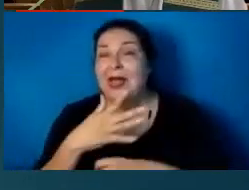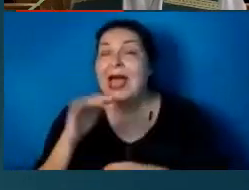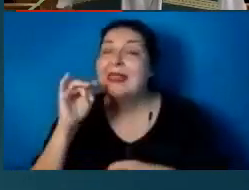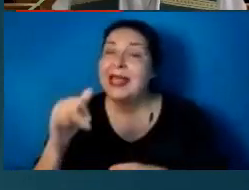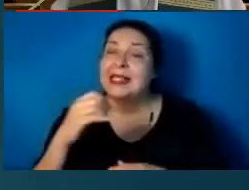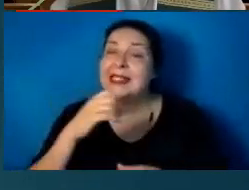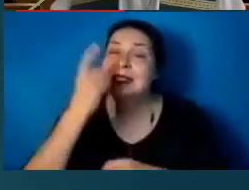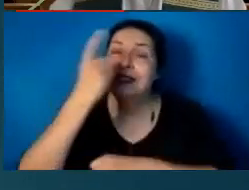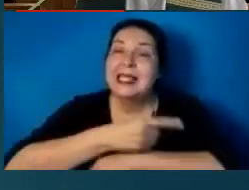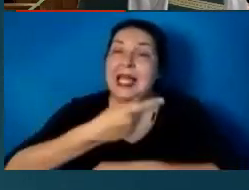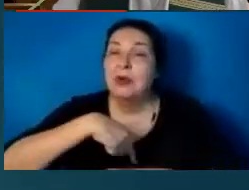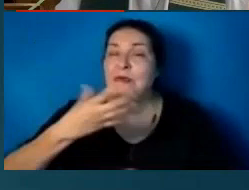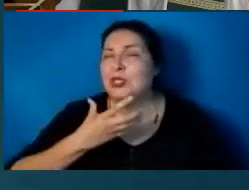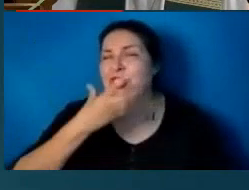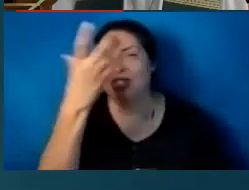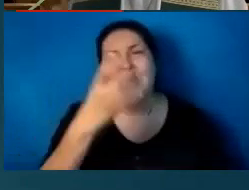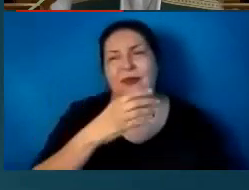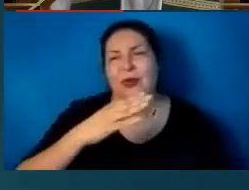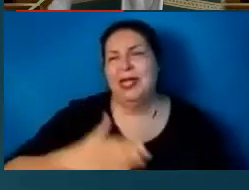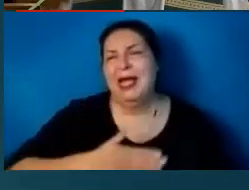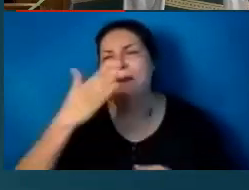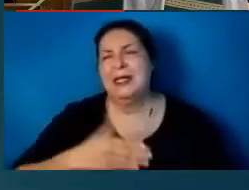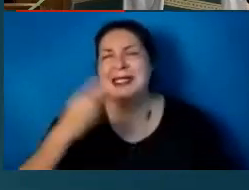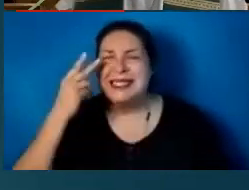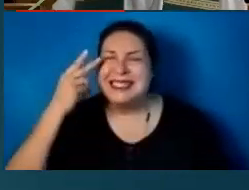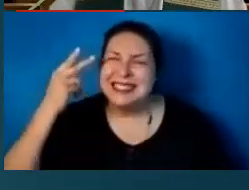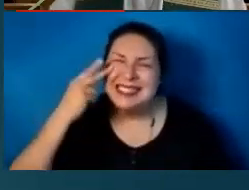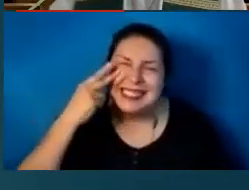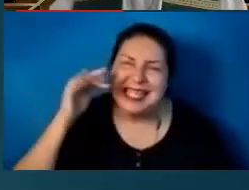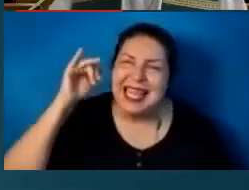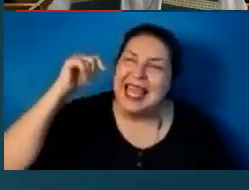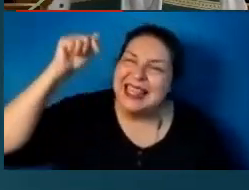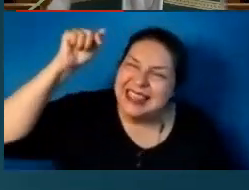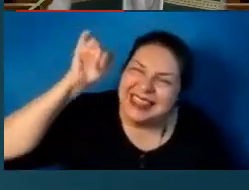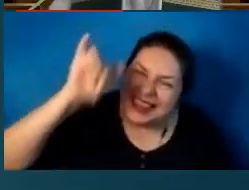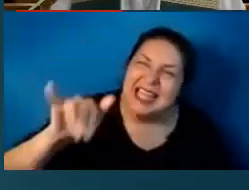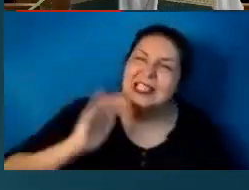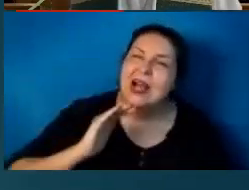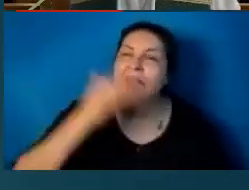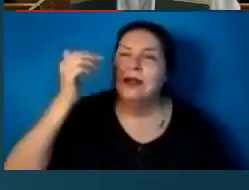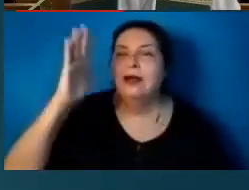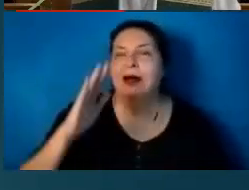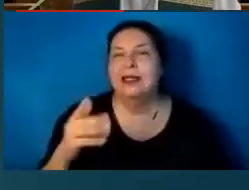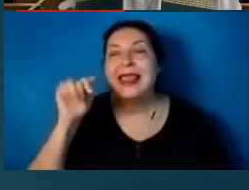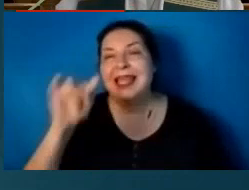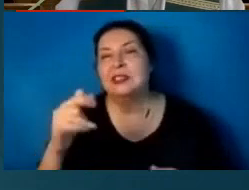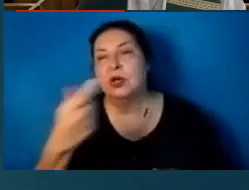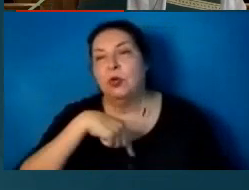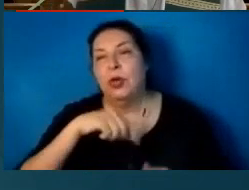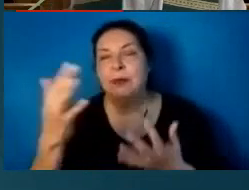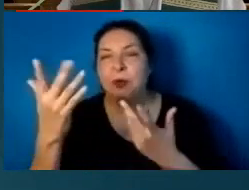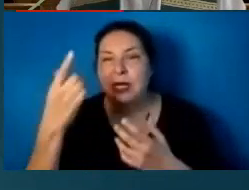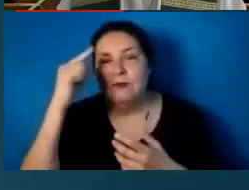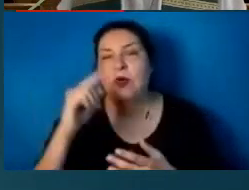we will shout for joy, "See, this is our God. This is what we have waited for."